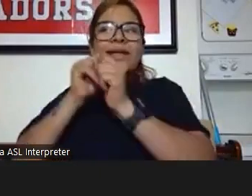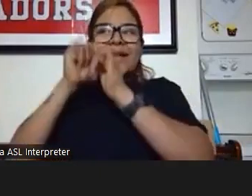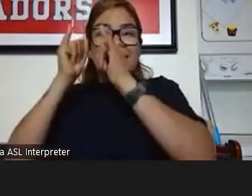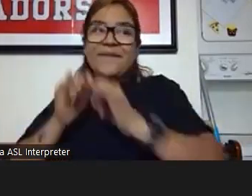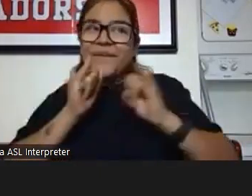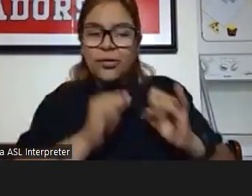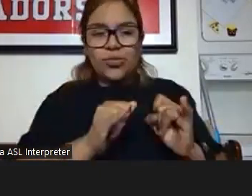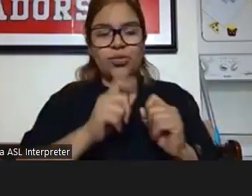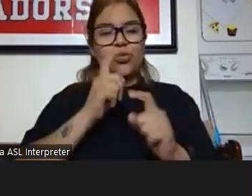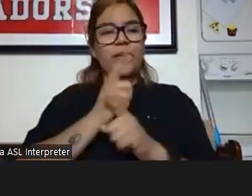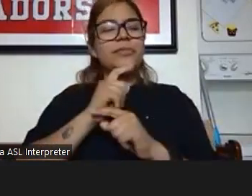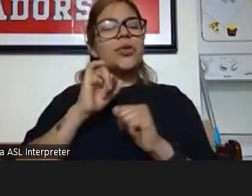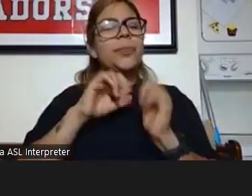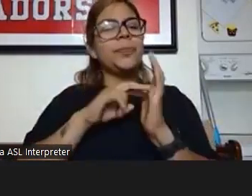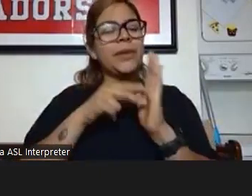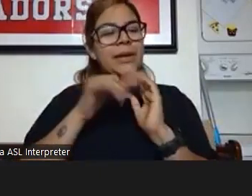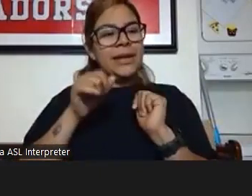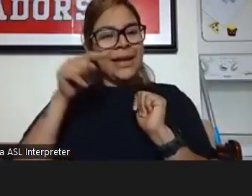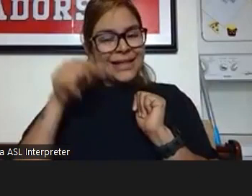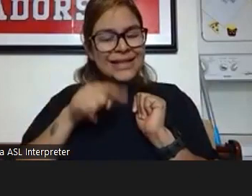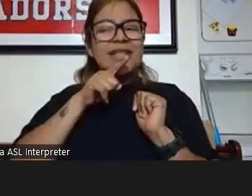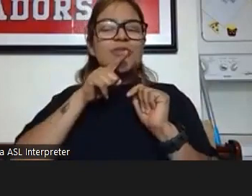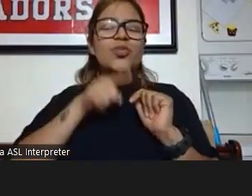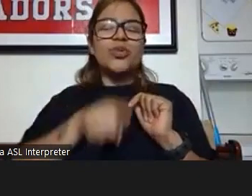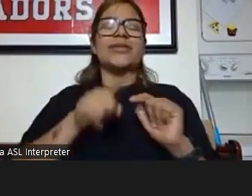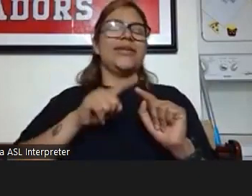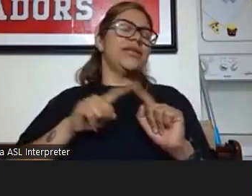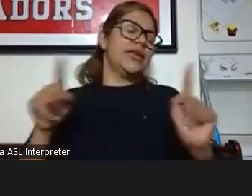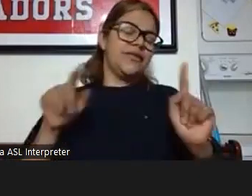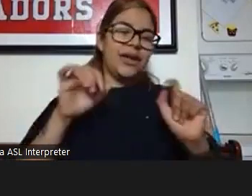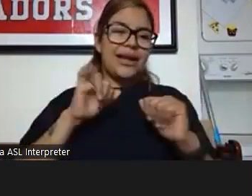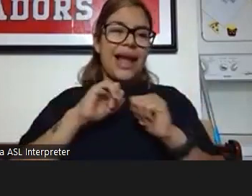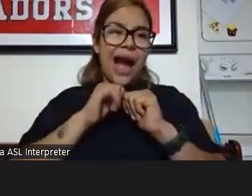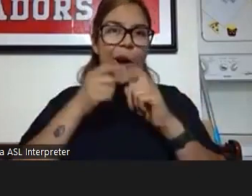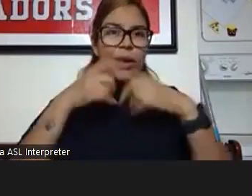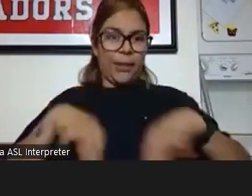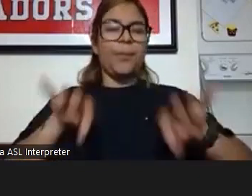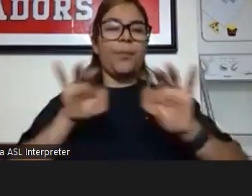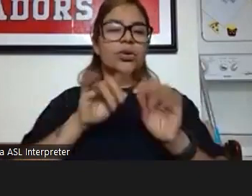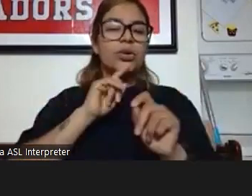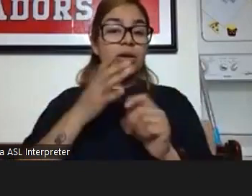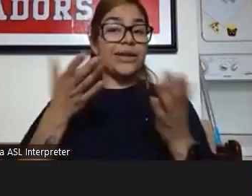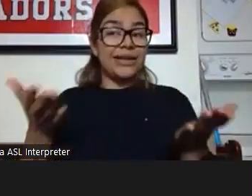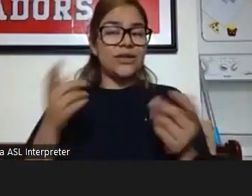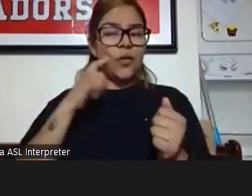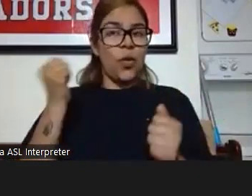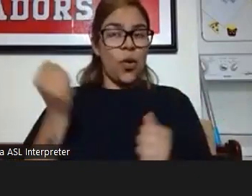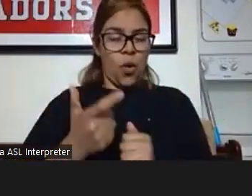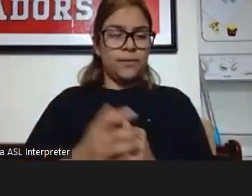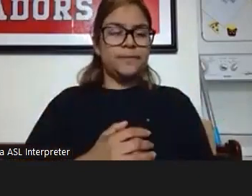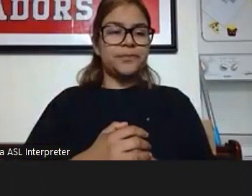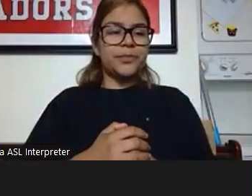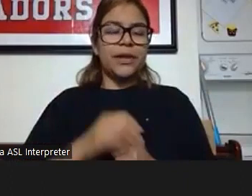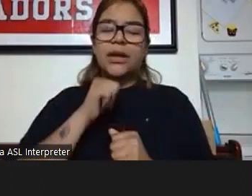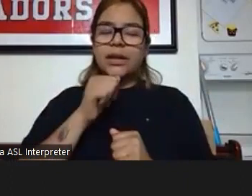think you guys really need to emphasize that this is different and how important this is for everyone, not just